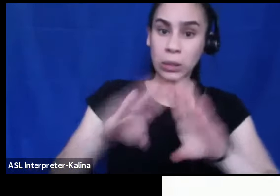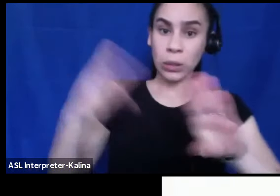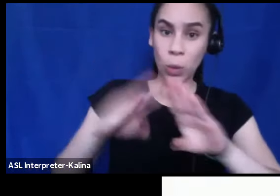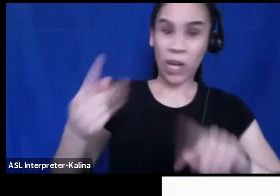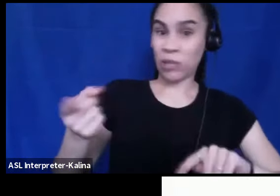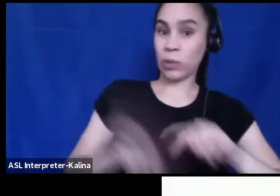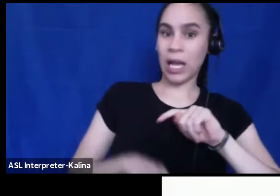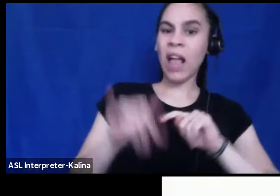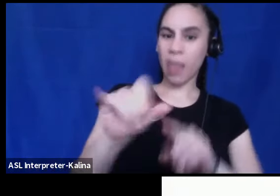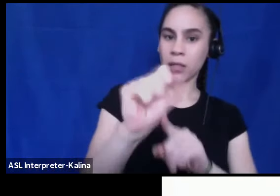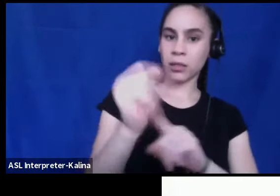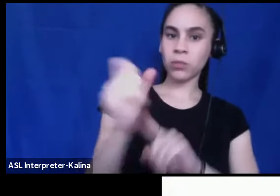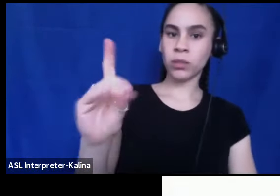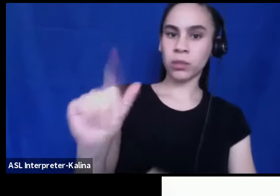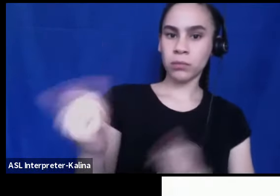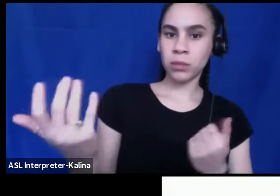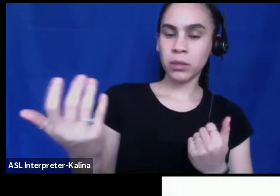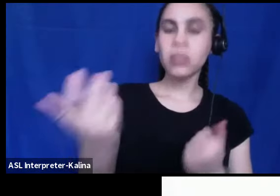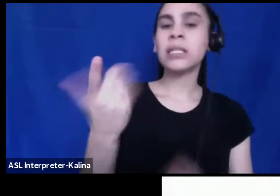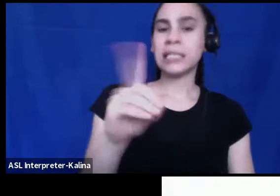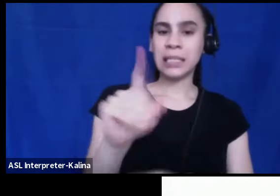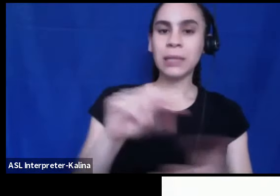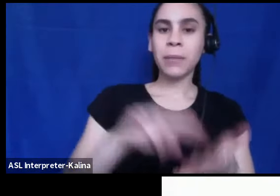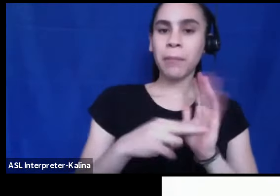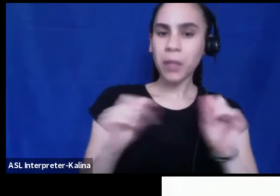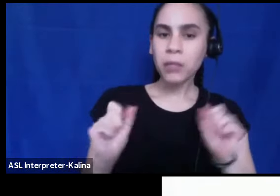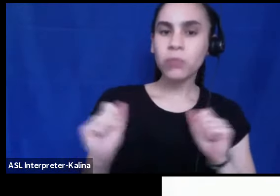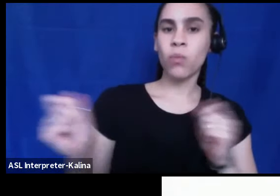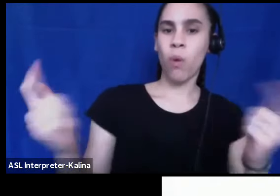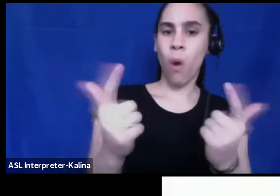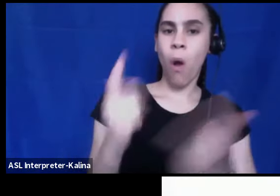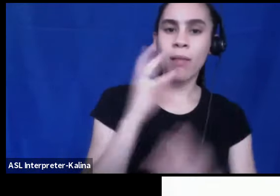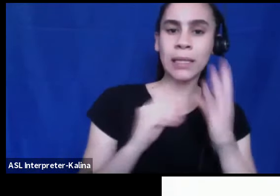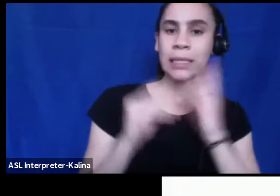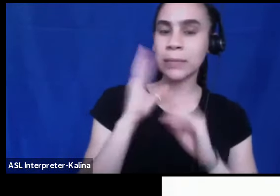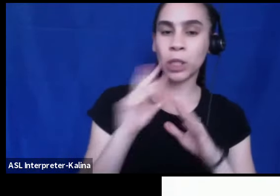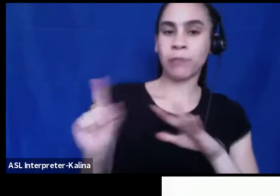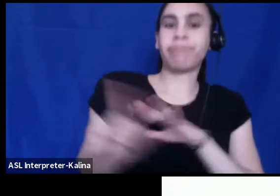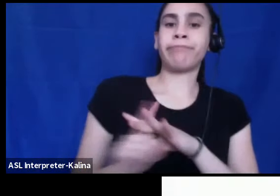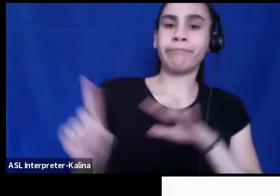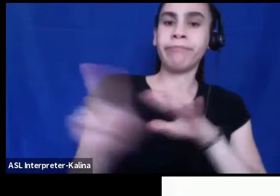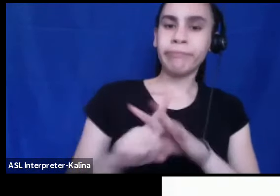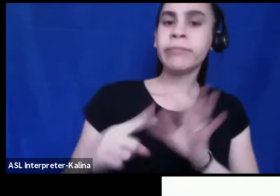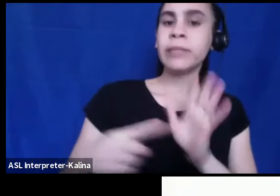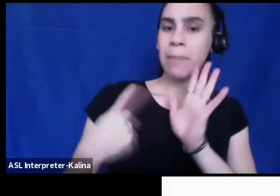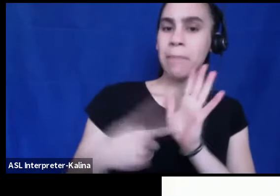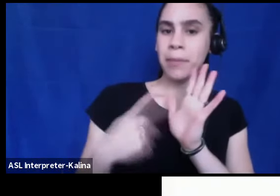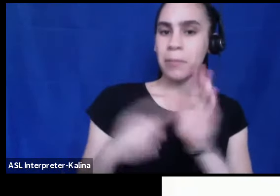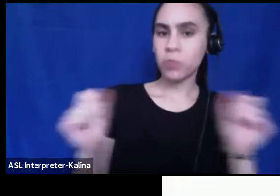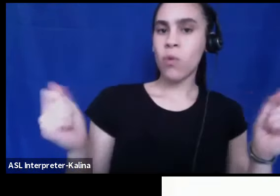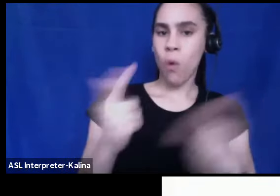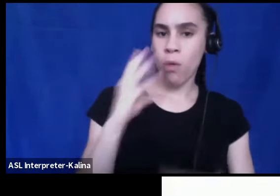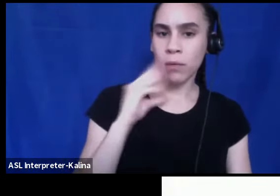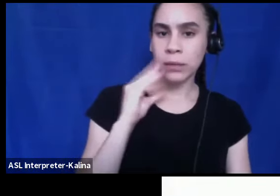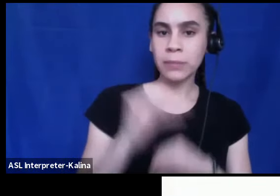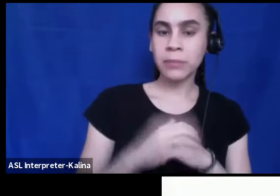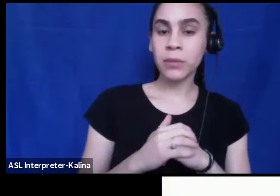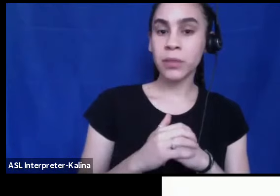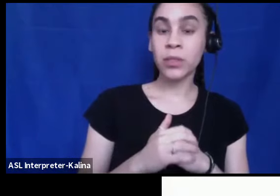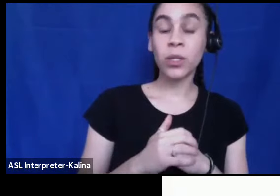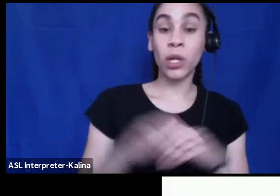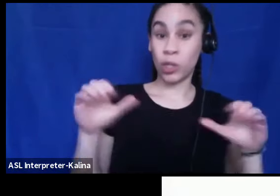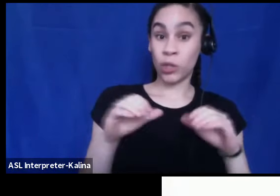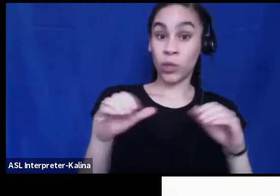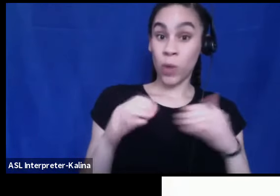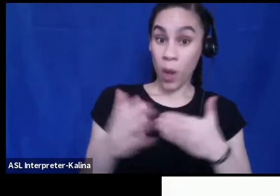situational disability. So disability is something that all of us experience at some point in our lives. But doing the things that we can with the disability